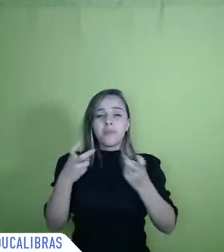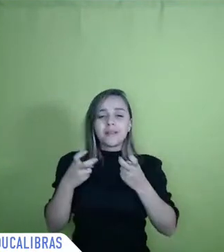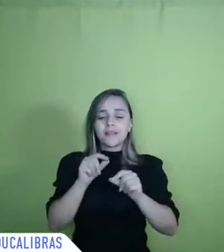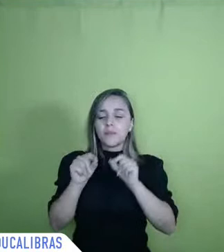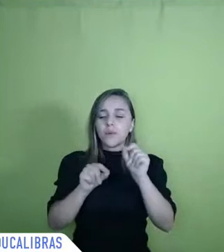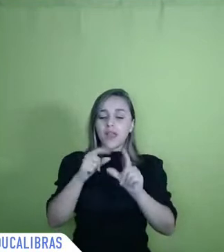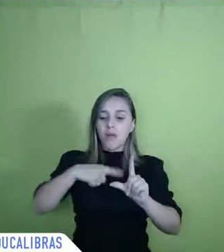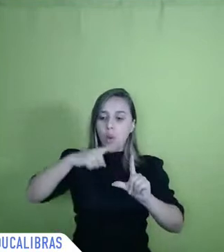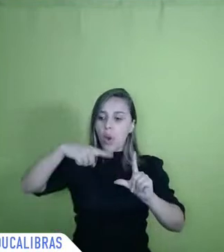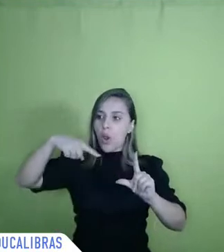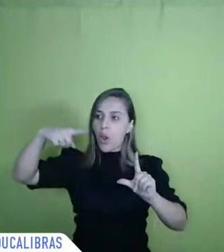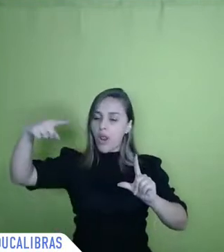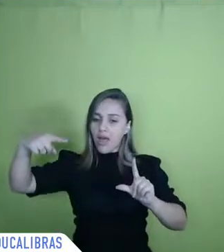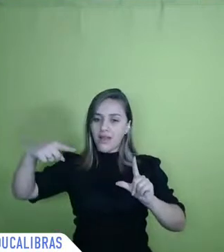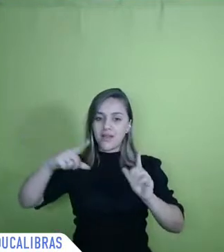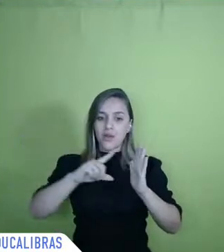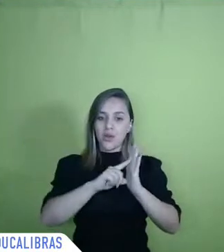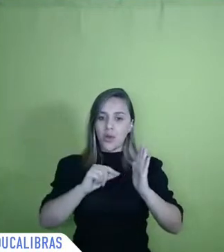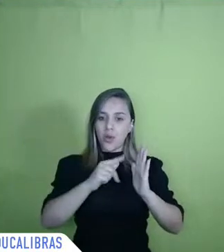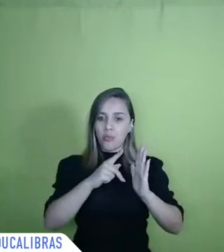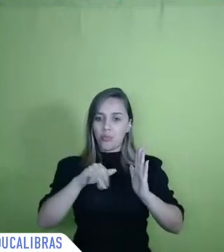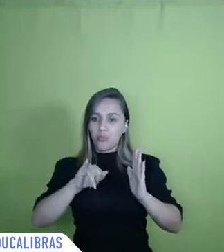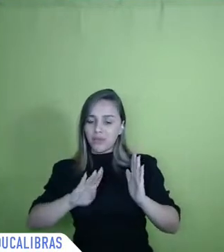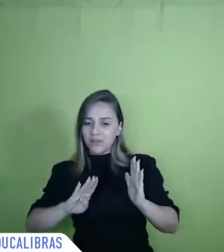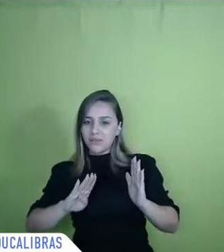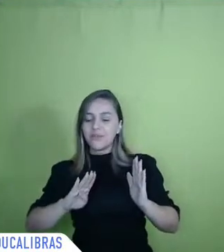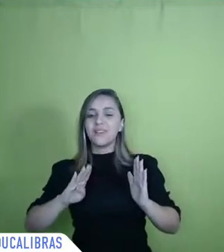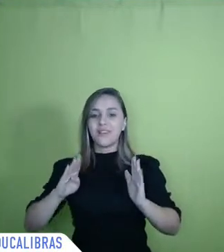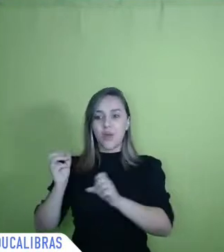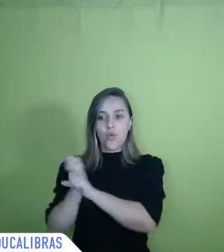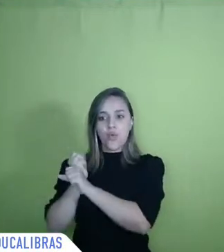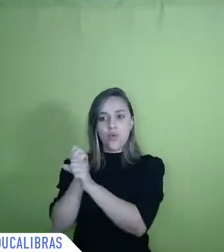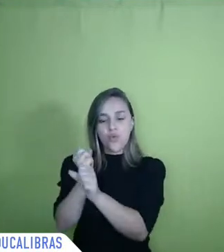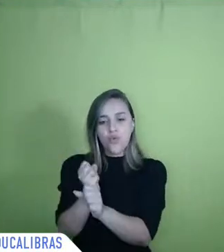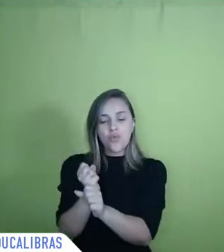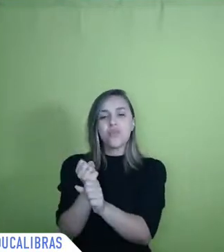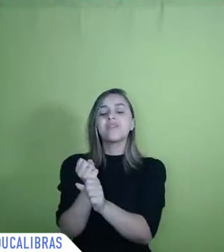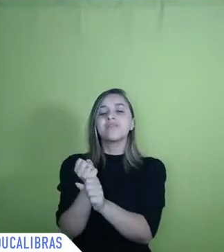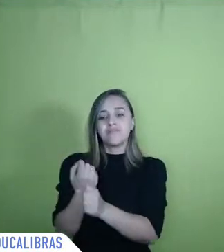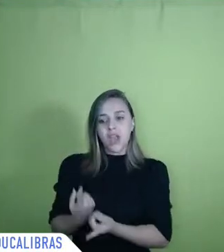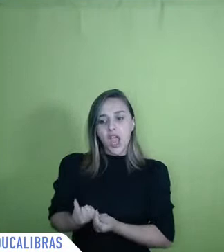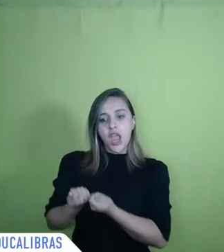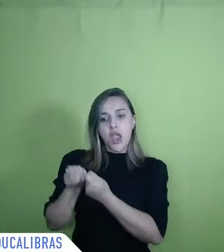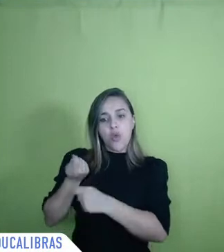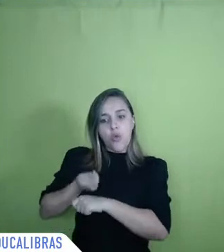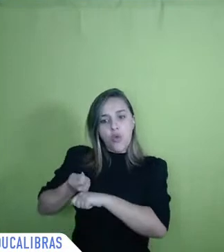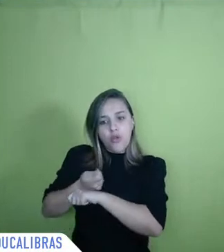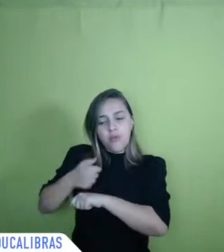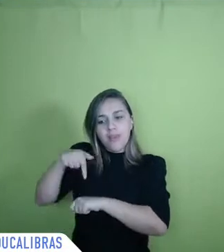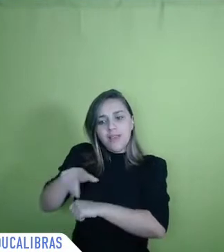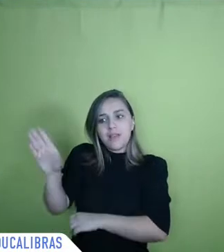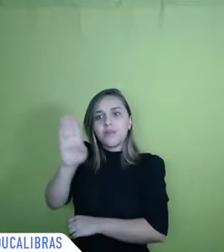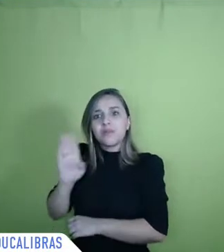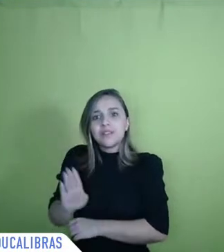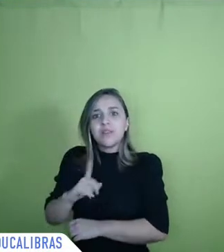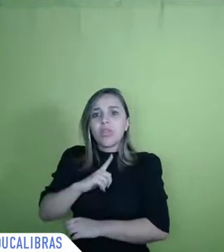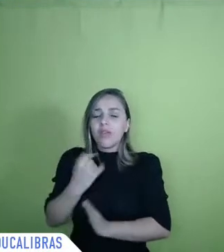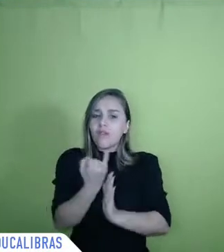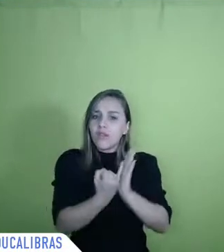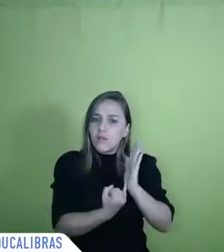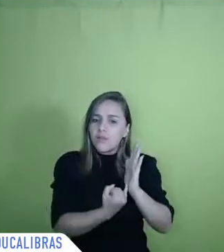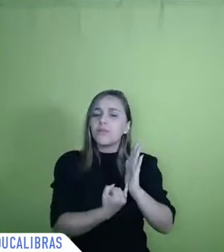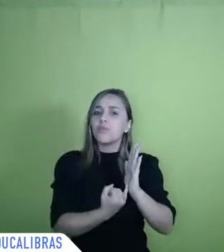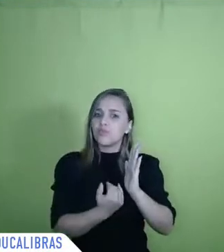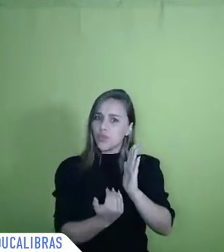strongest when these higher tax rates have been applied, similar to other countries, other developed and